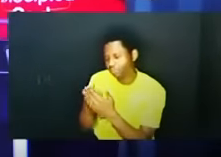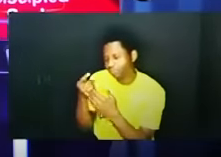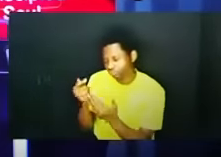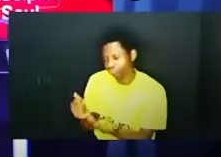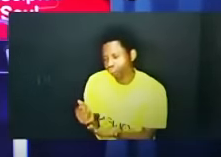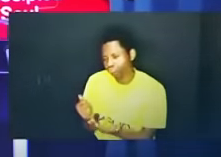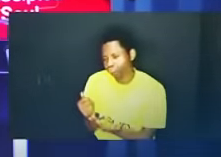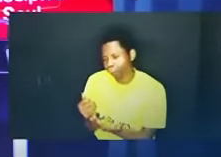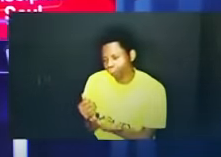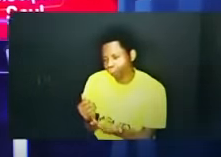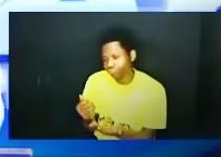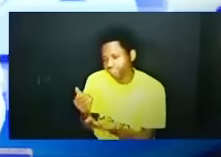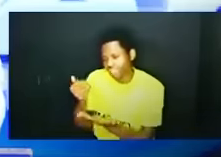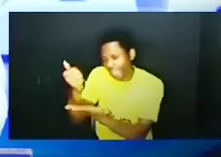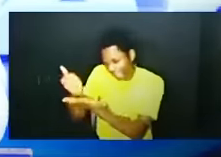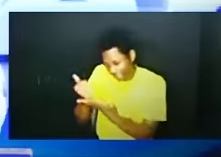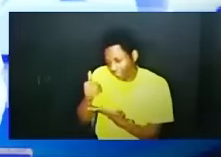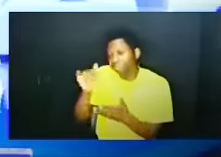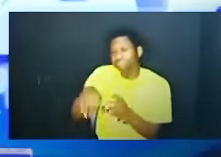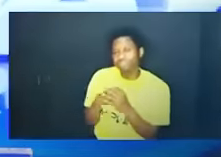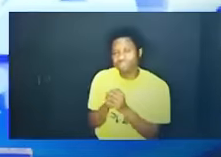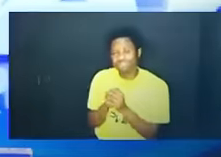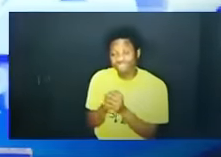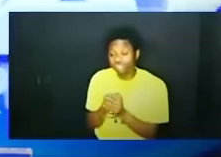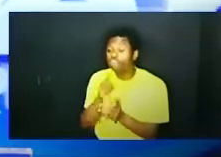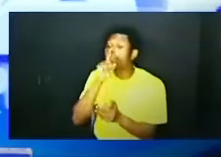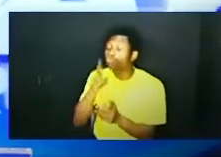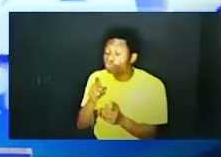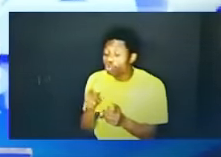This, in fact, is the main word for worship.